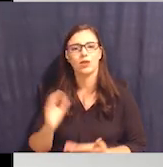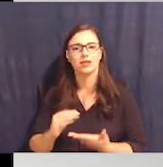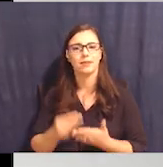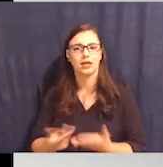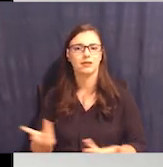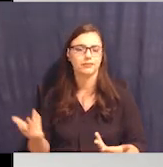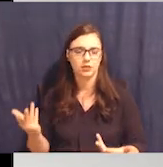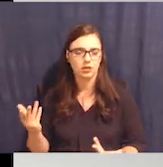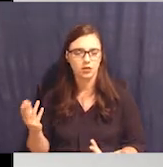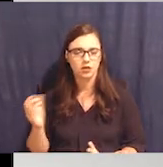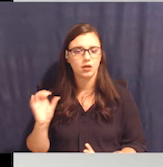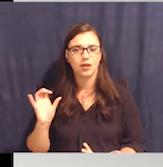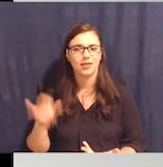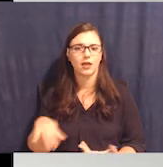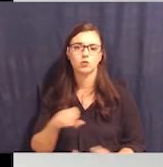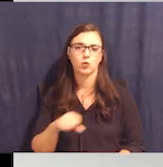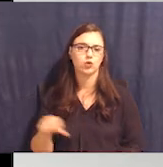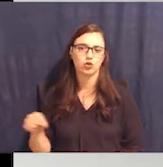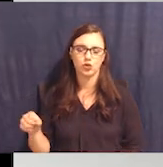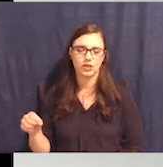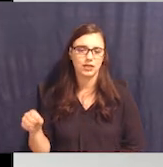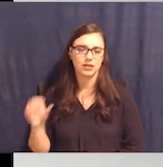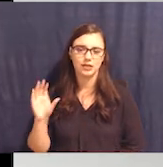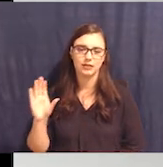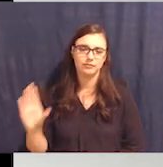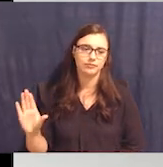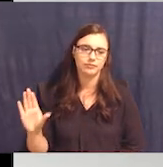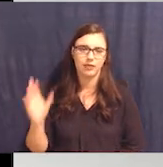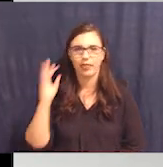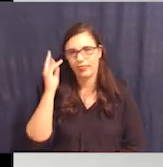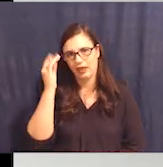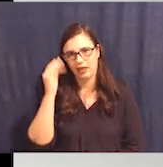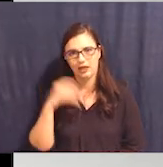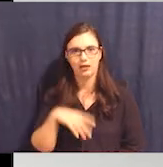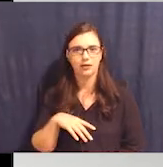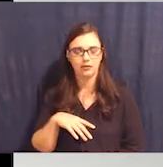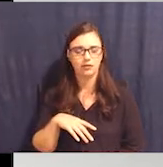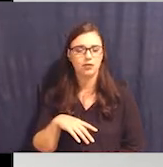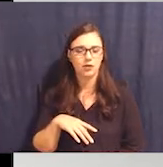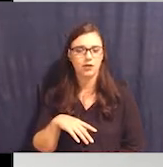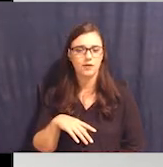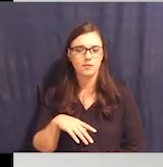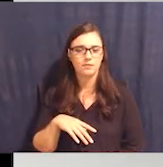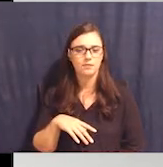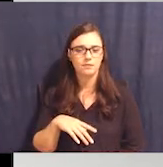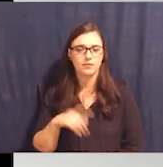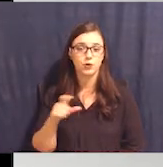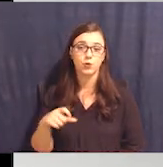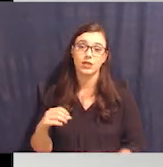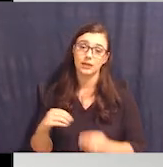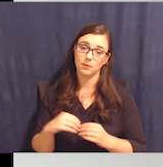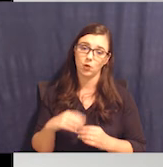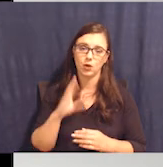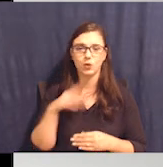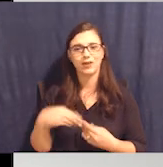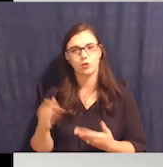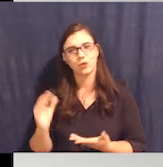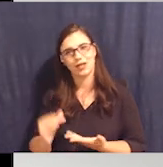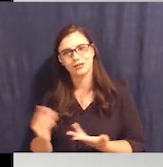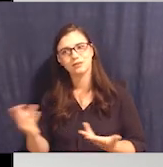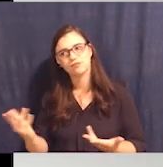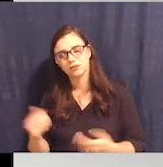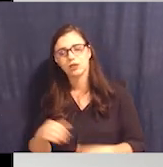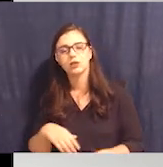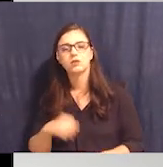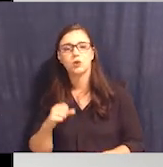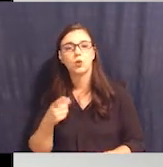going to give you less money. That's Social Security's thinking. You need it more, we'll give you